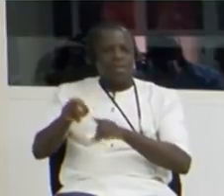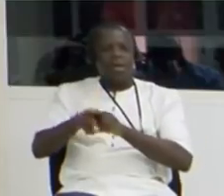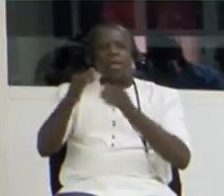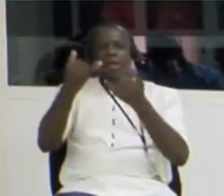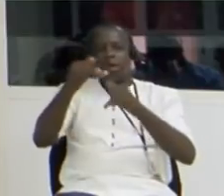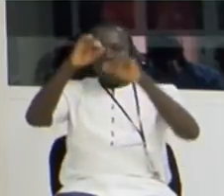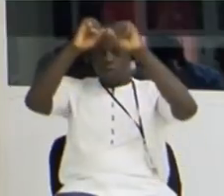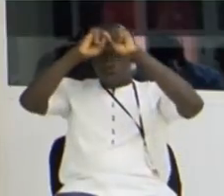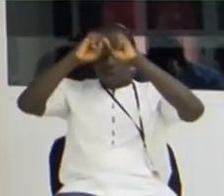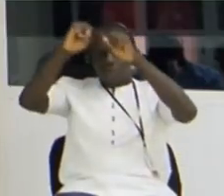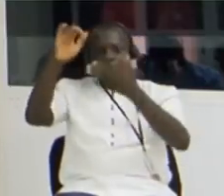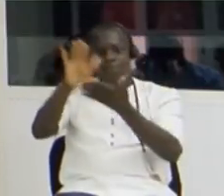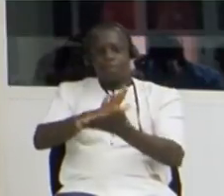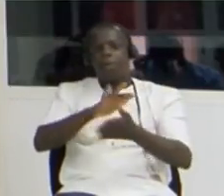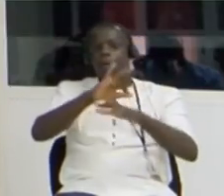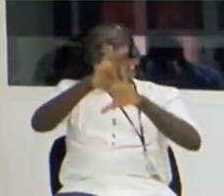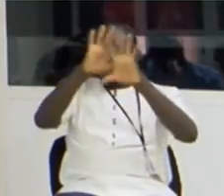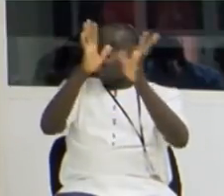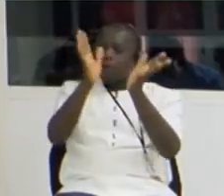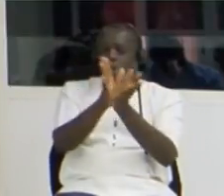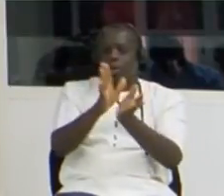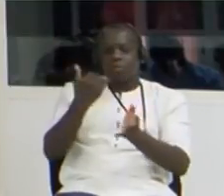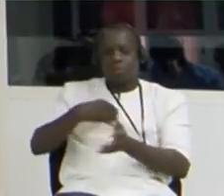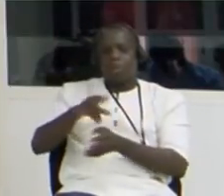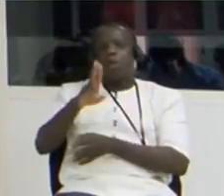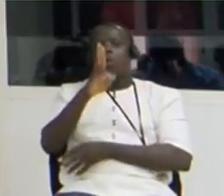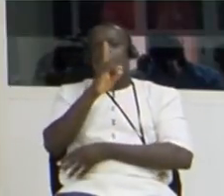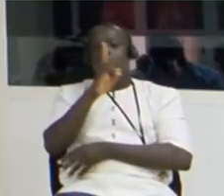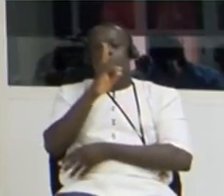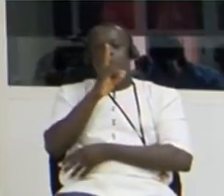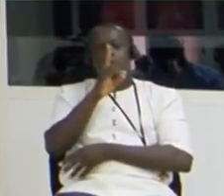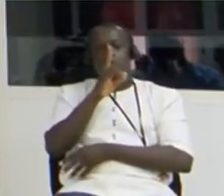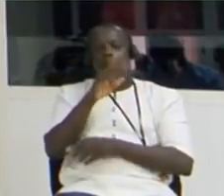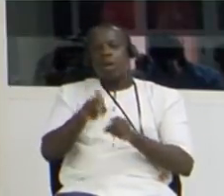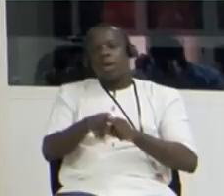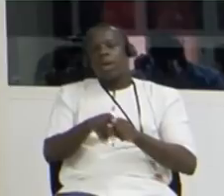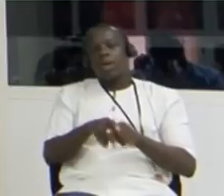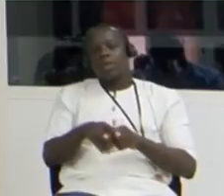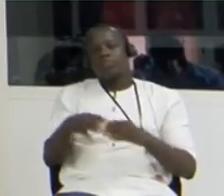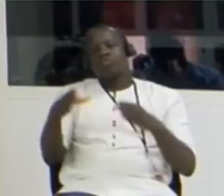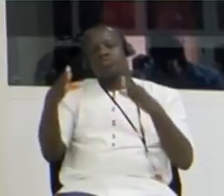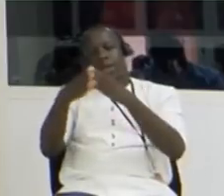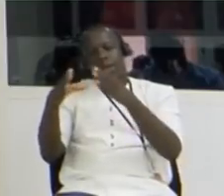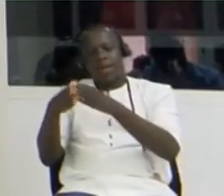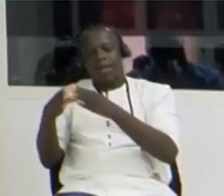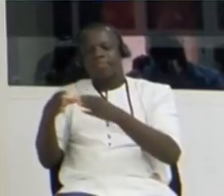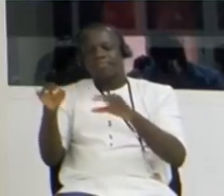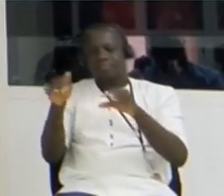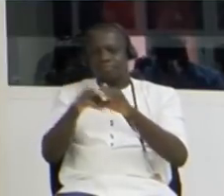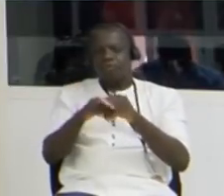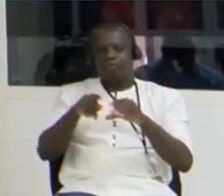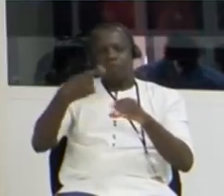paper, all those particulars are put together for cabinet.